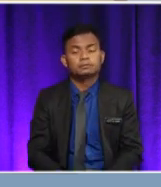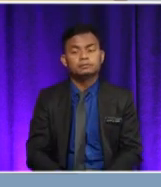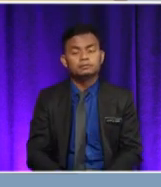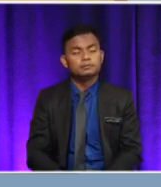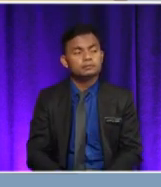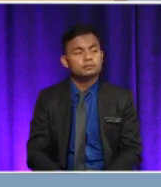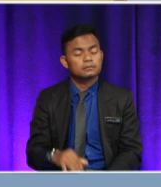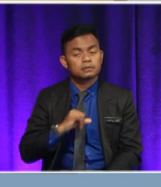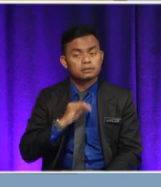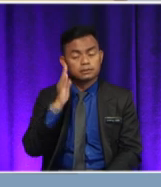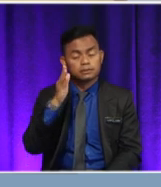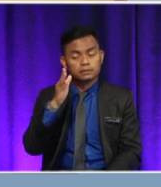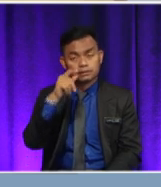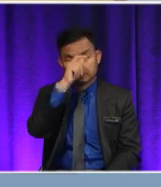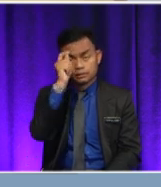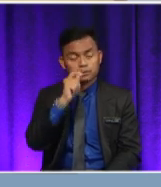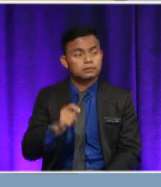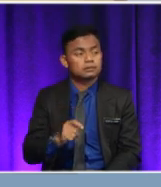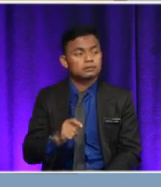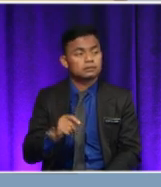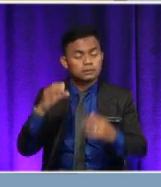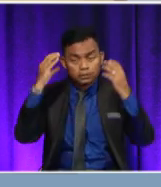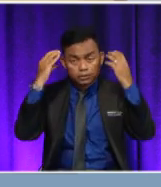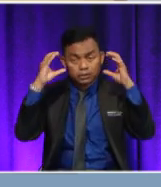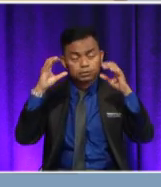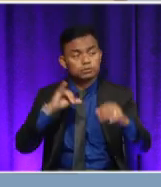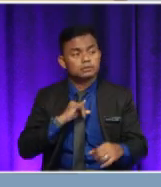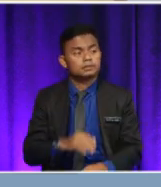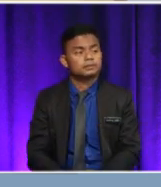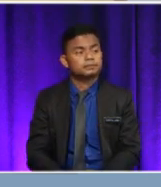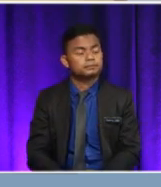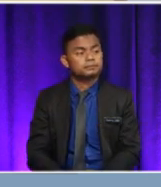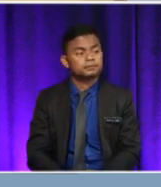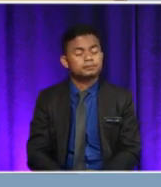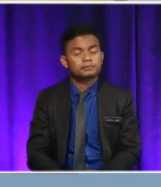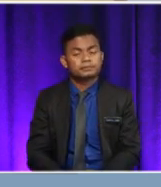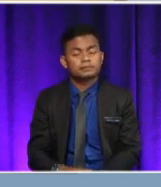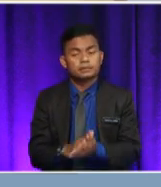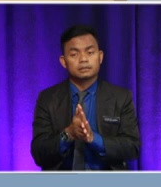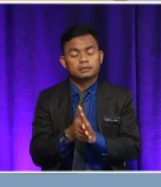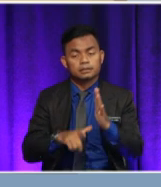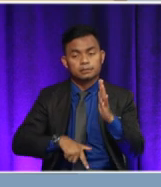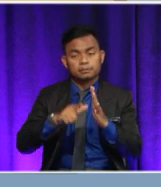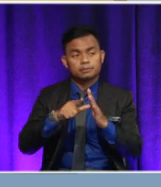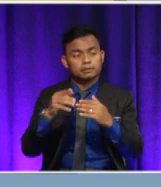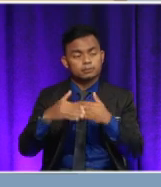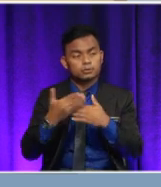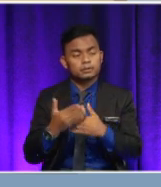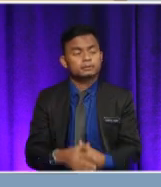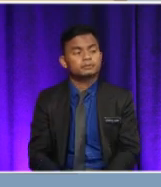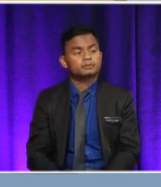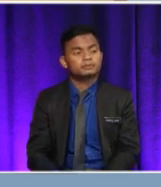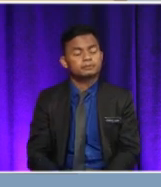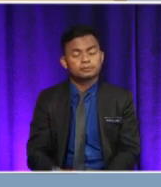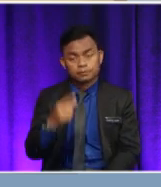my friend to explain it to me. And also, I will find similar words so that it will be easier for me. I see, finding similar